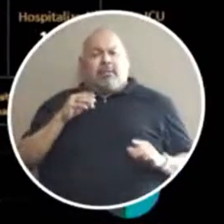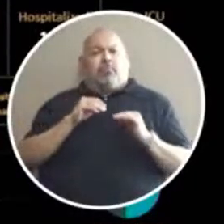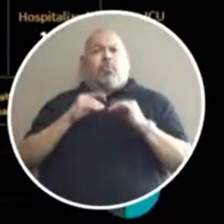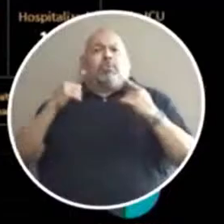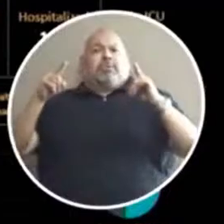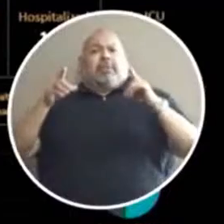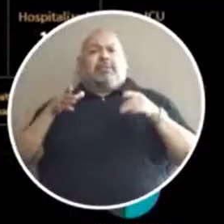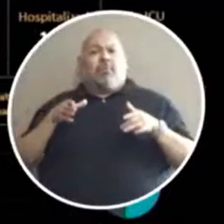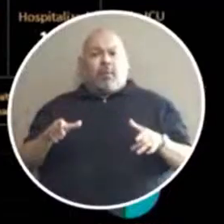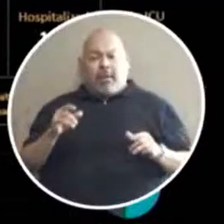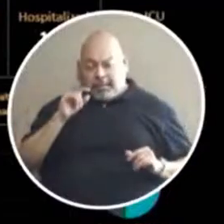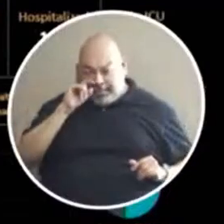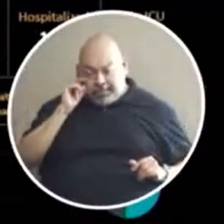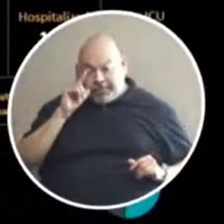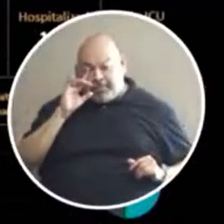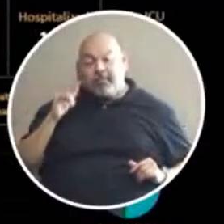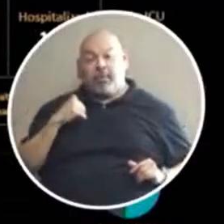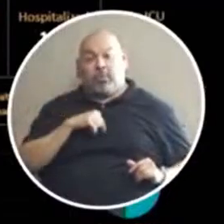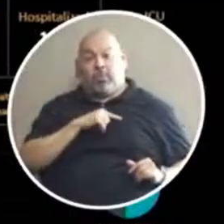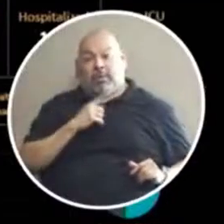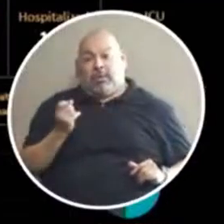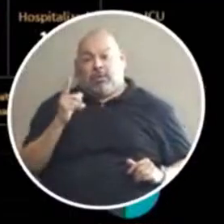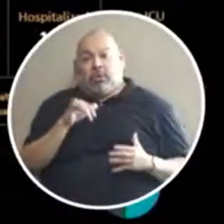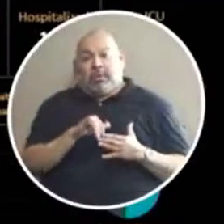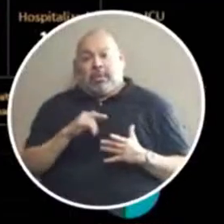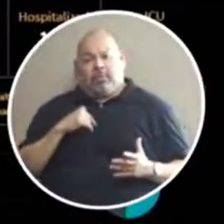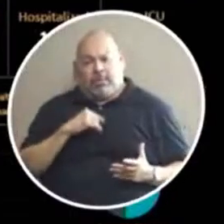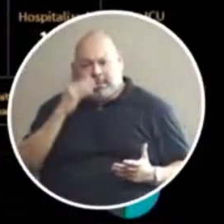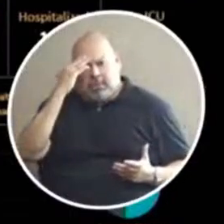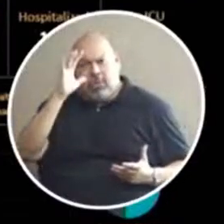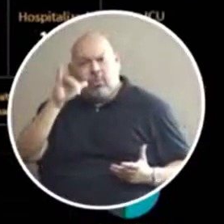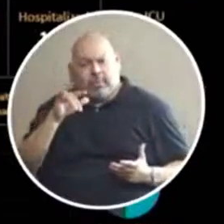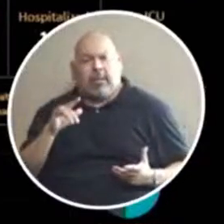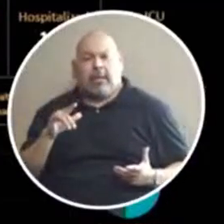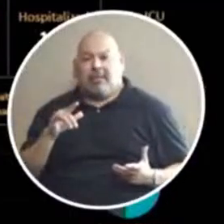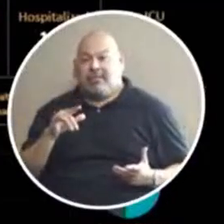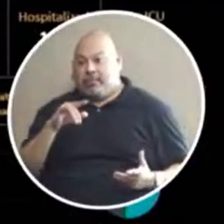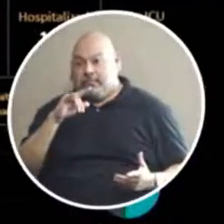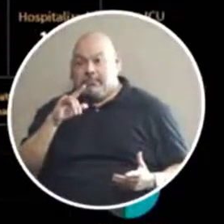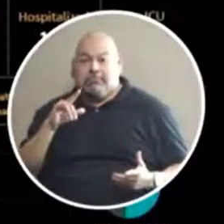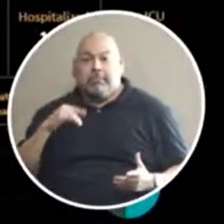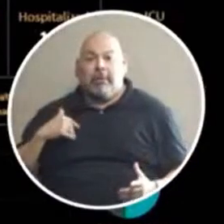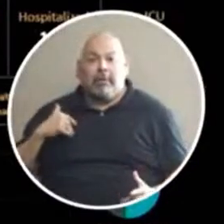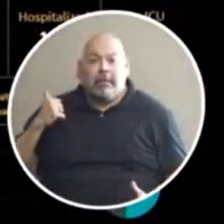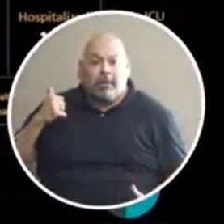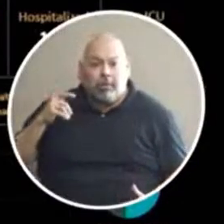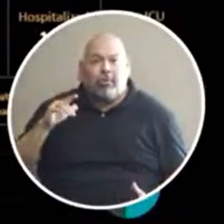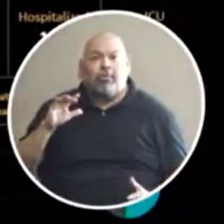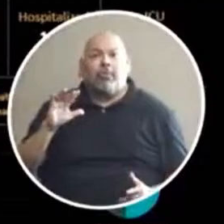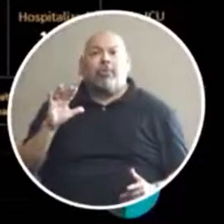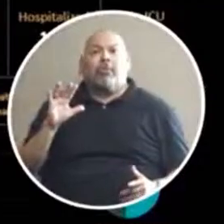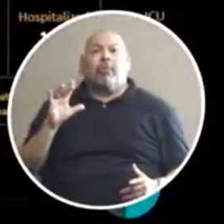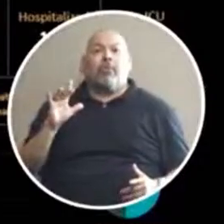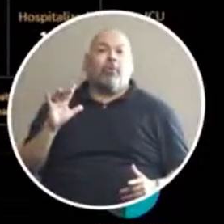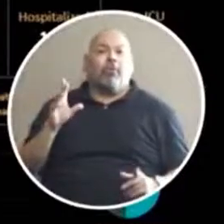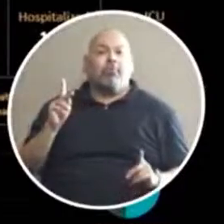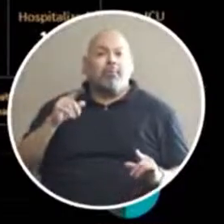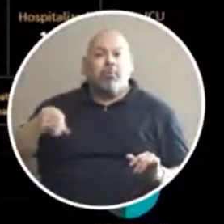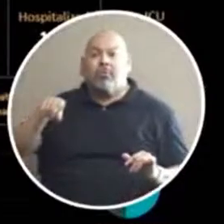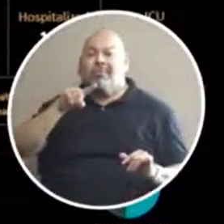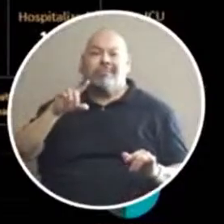more successful way. We understand and we know that the younger the